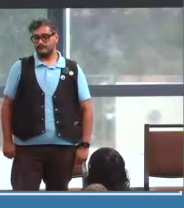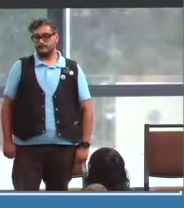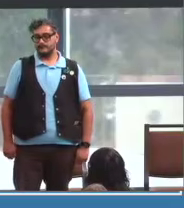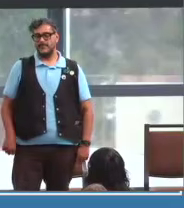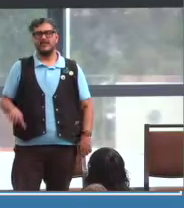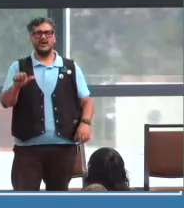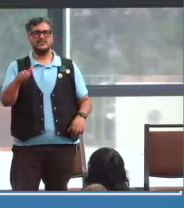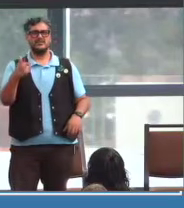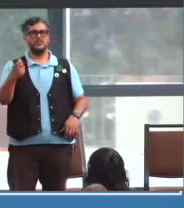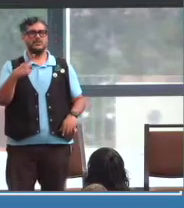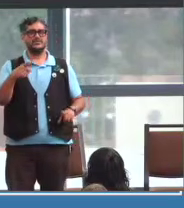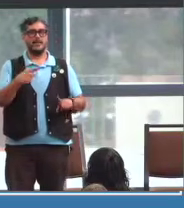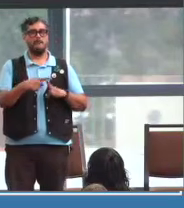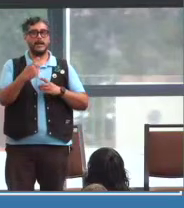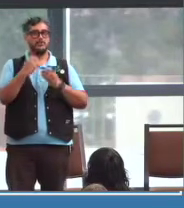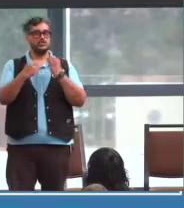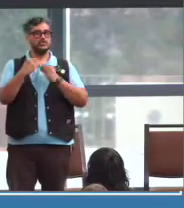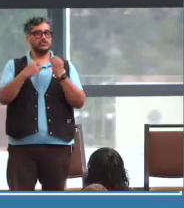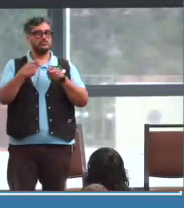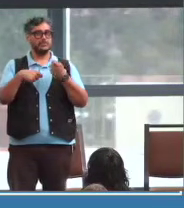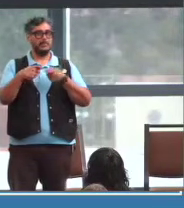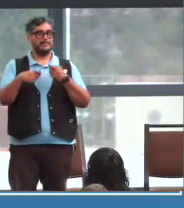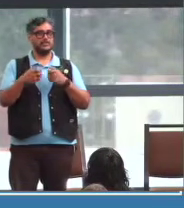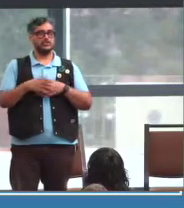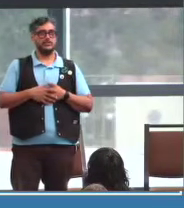Another question might be about nutritional supplementation.